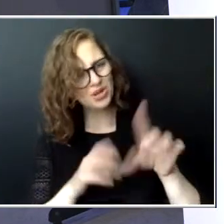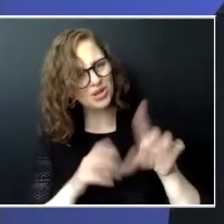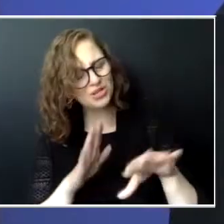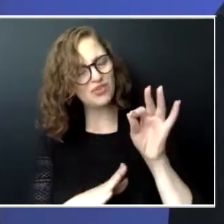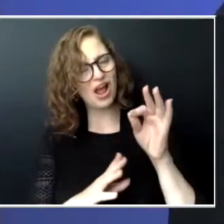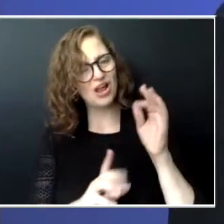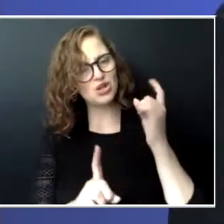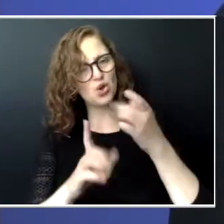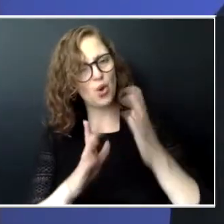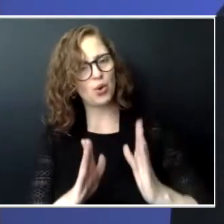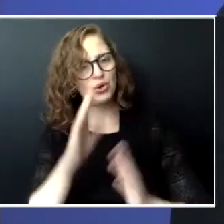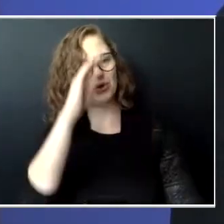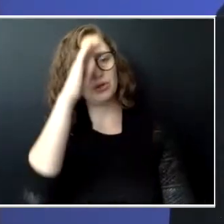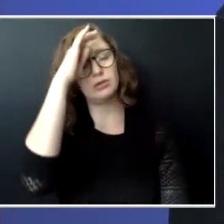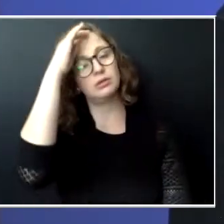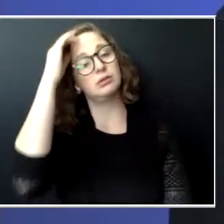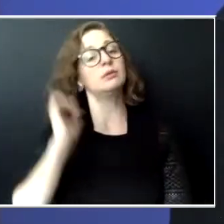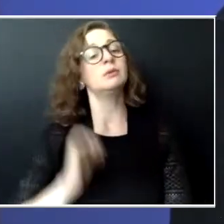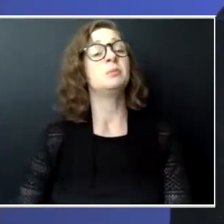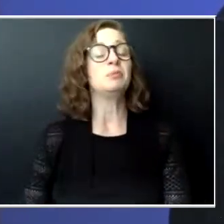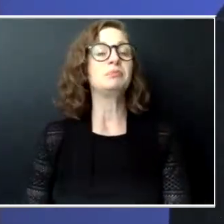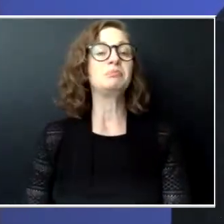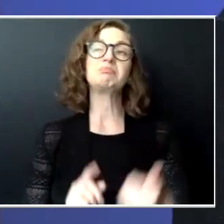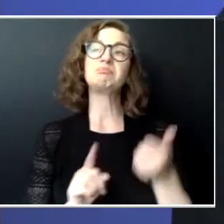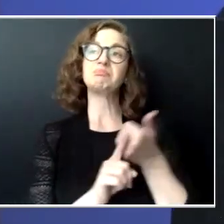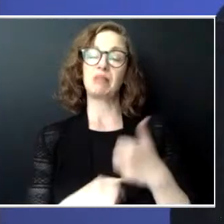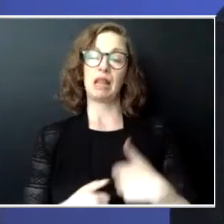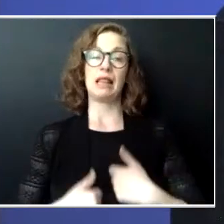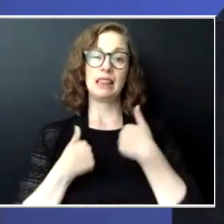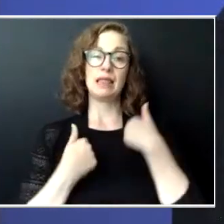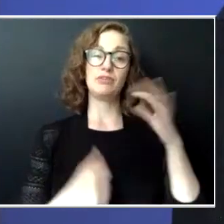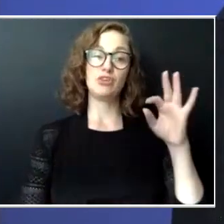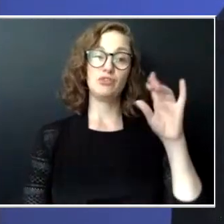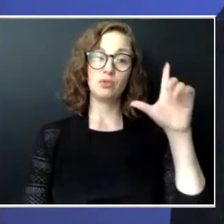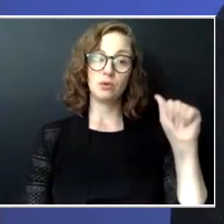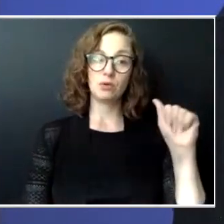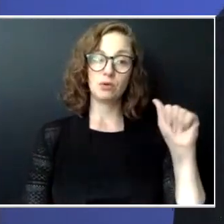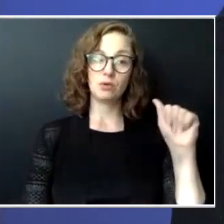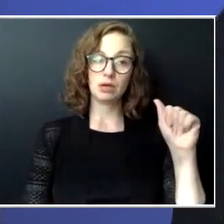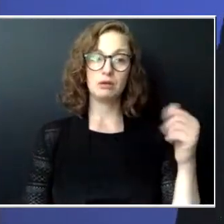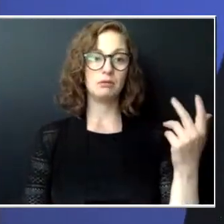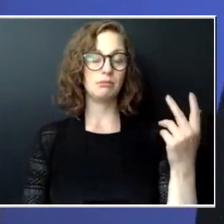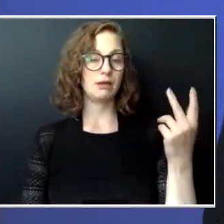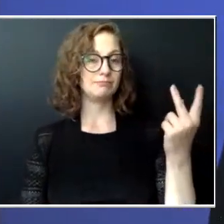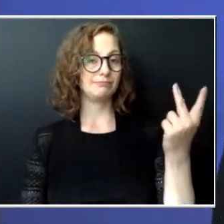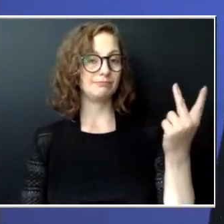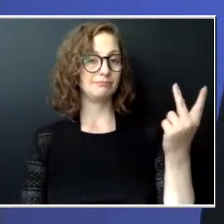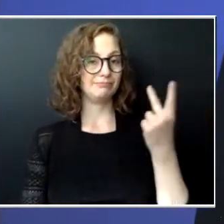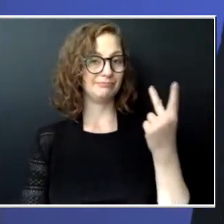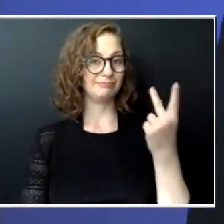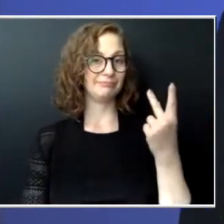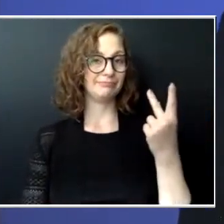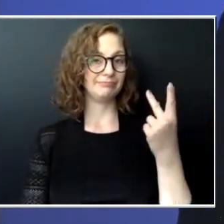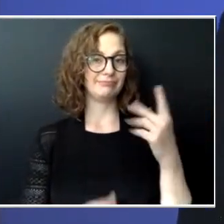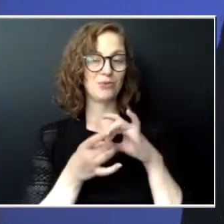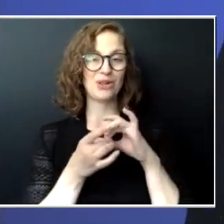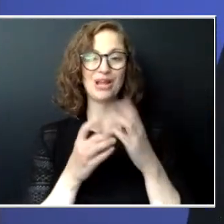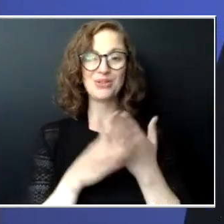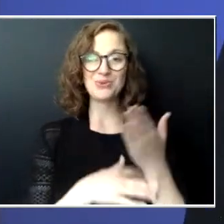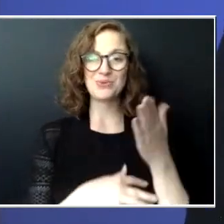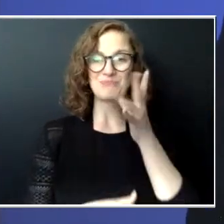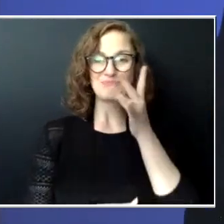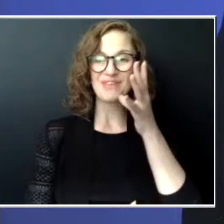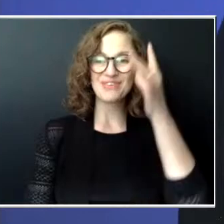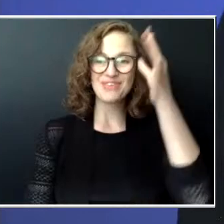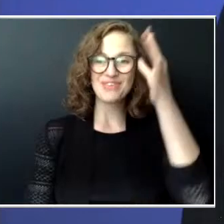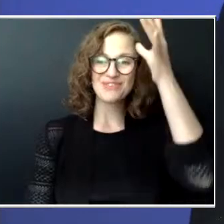He lived in Florida, all the way down there, but we were related by our mother and our father. Brother. So my brother. Brother stepped up. What was